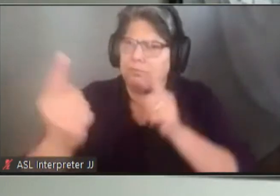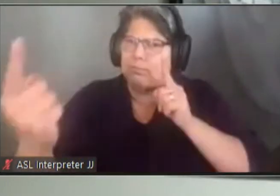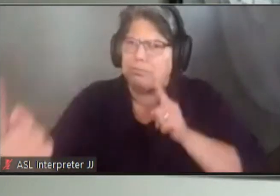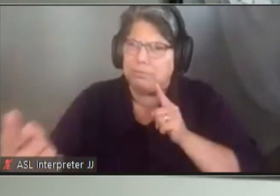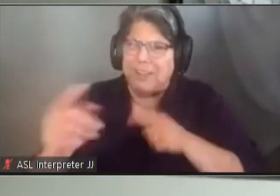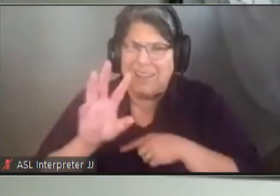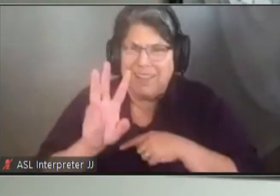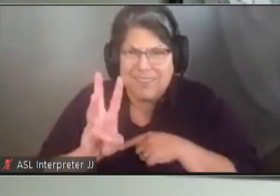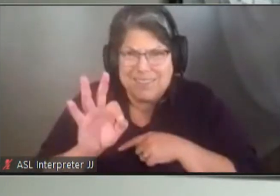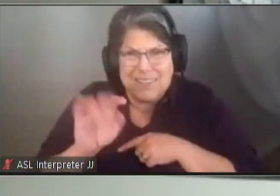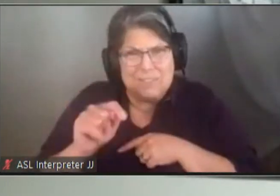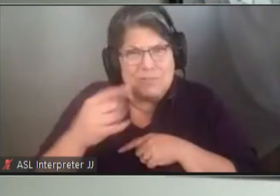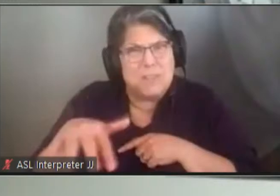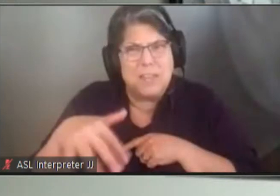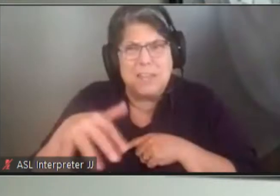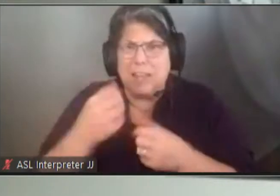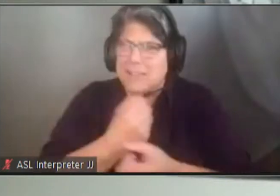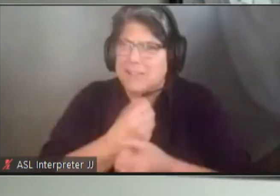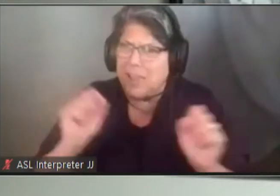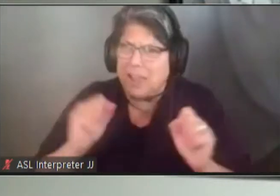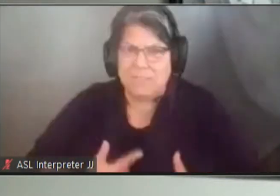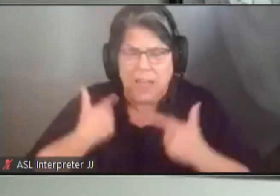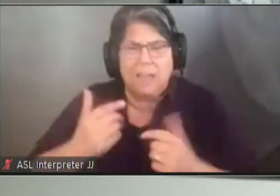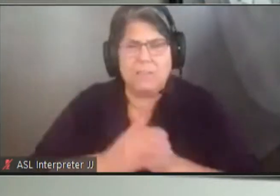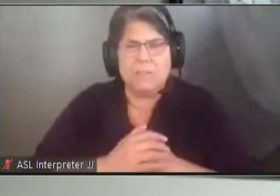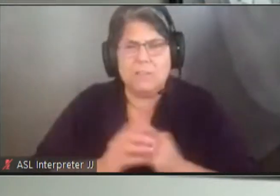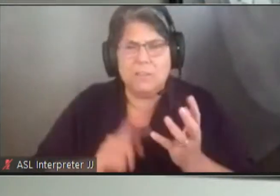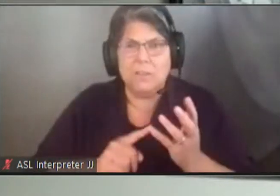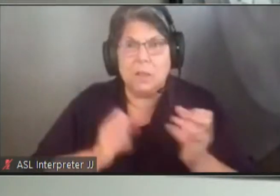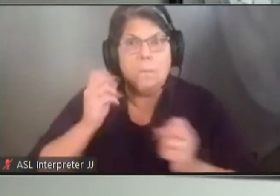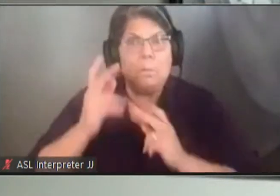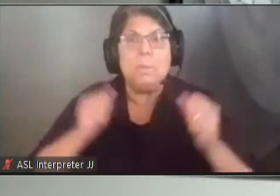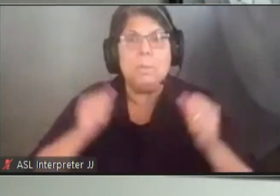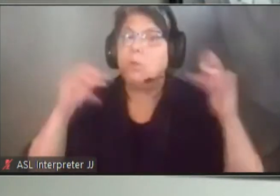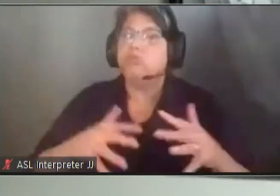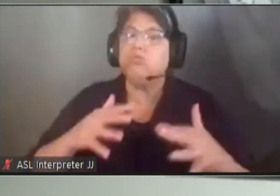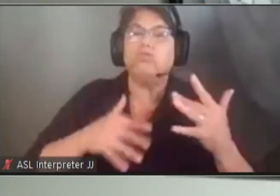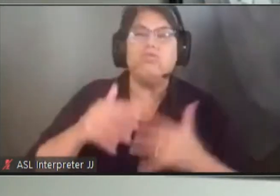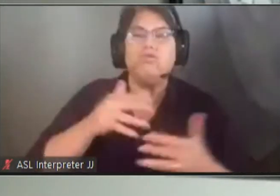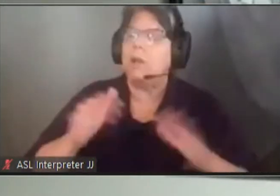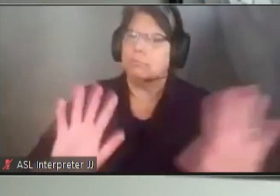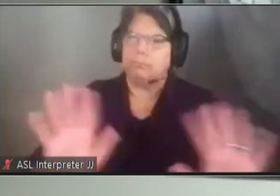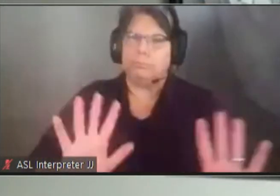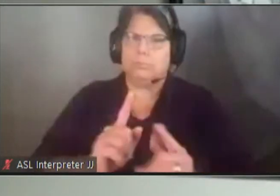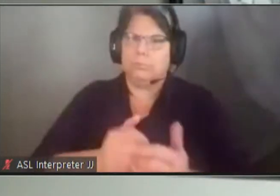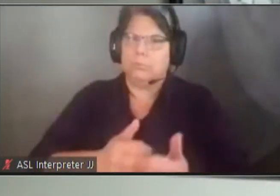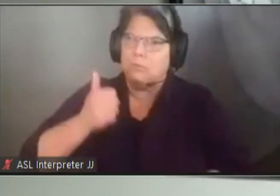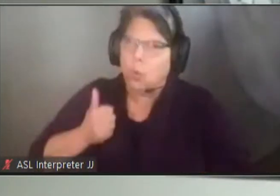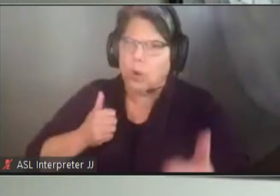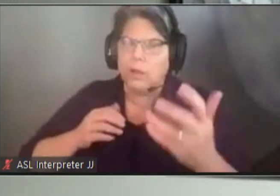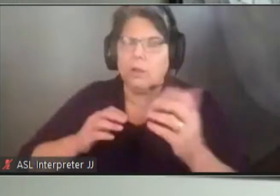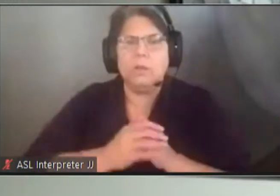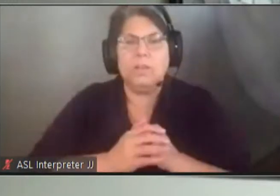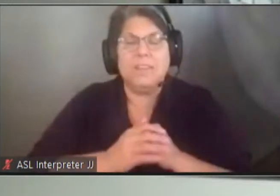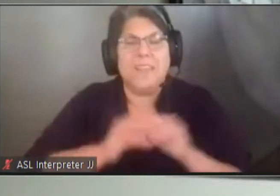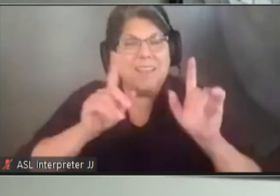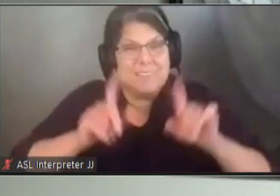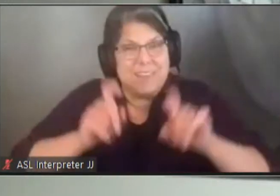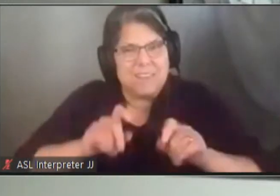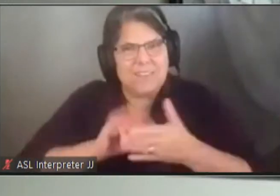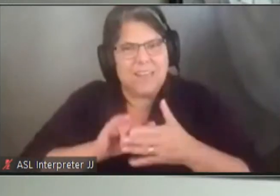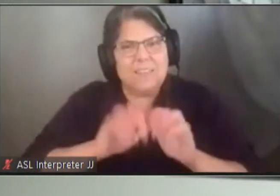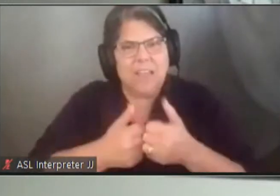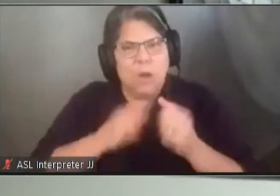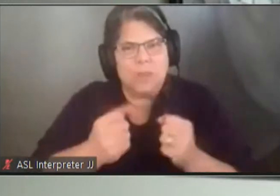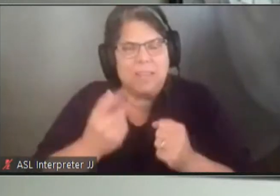very life-saving. Avoid gatherings and keep testing. So remember, again, testing is how we uncover